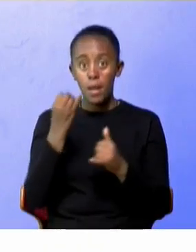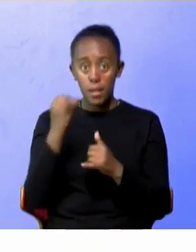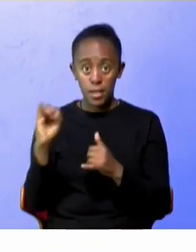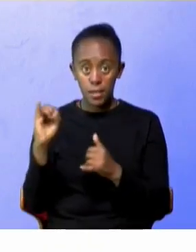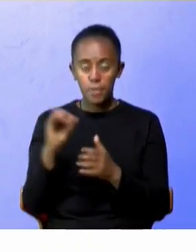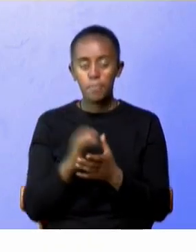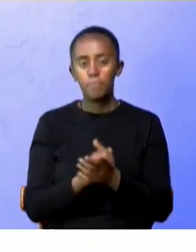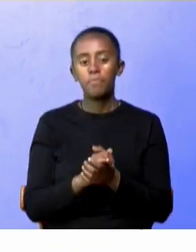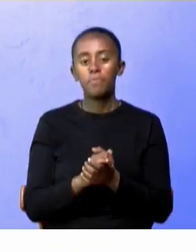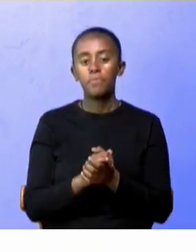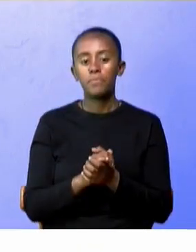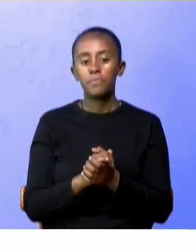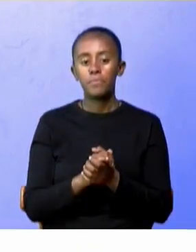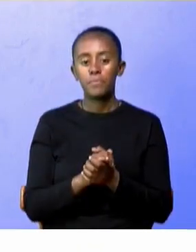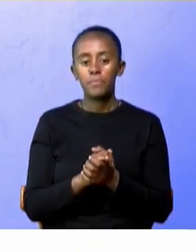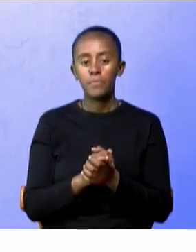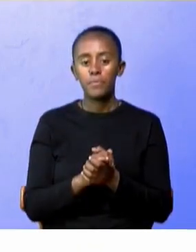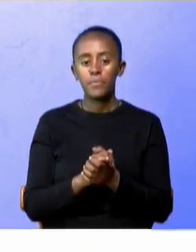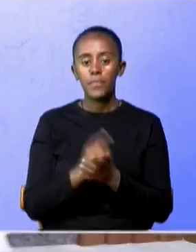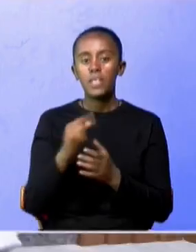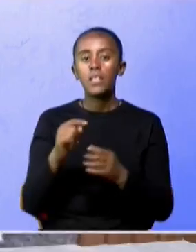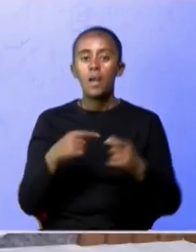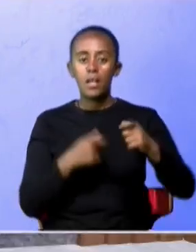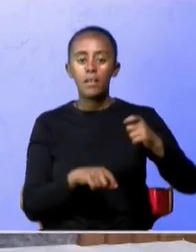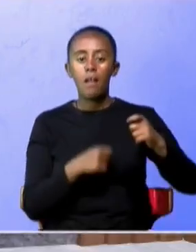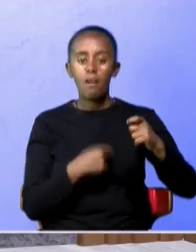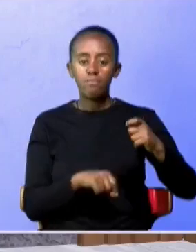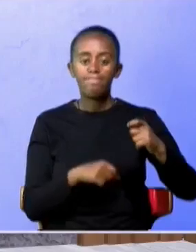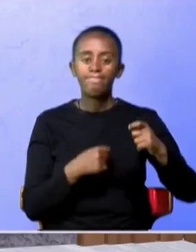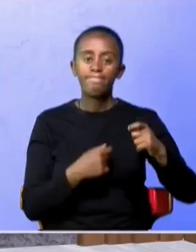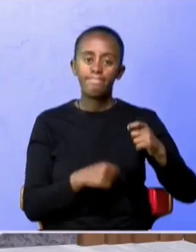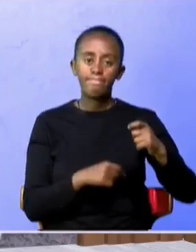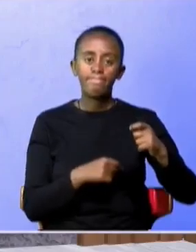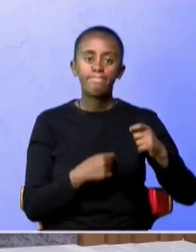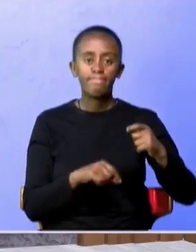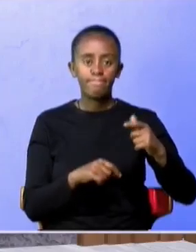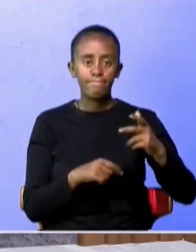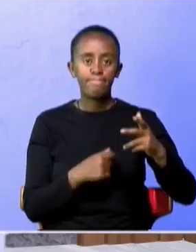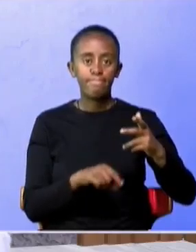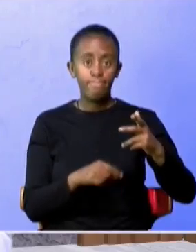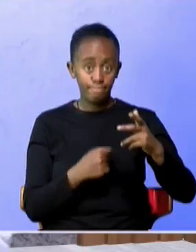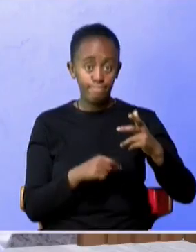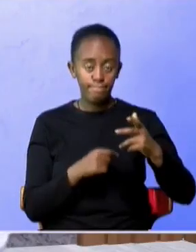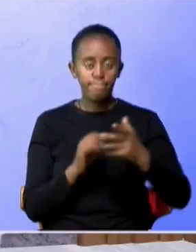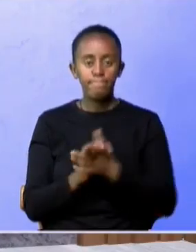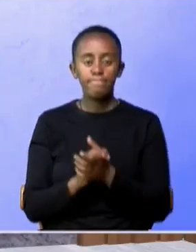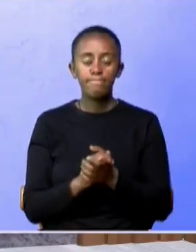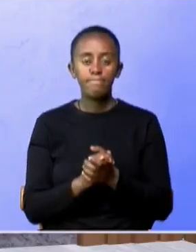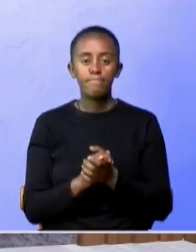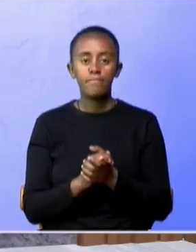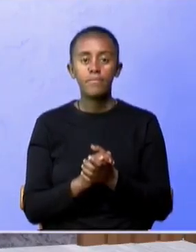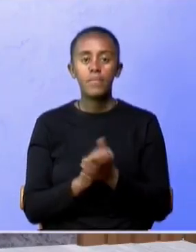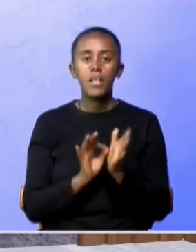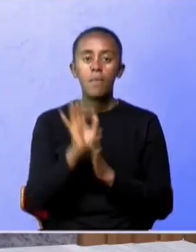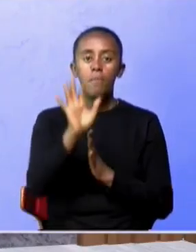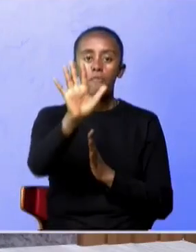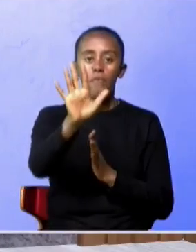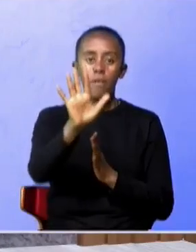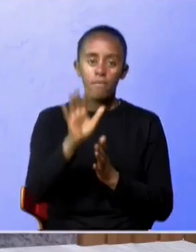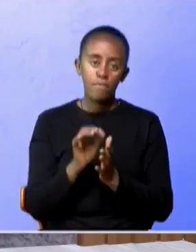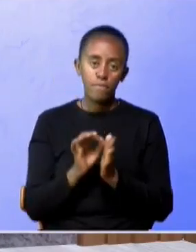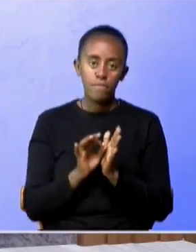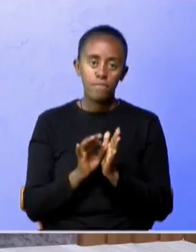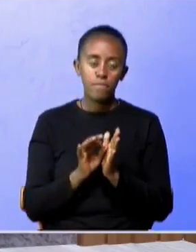Playing the guitar. His favorite activity is playing the guitar. Number 5, they